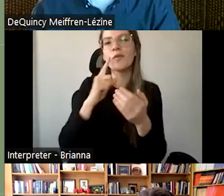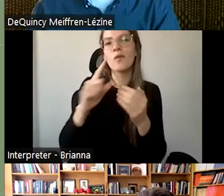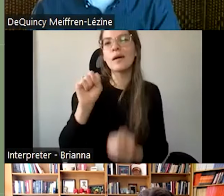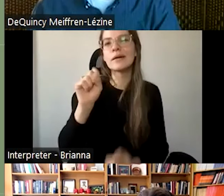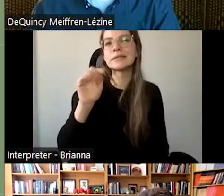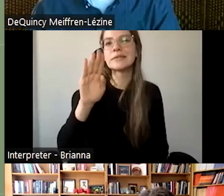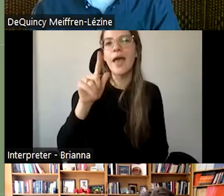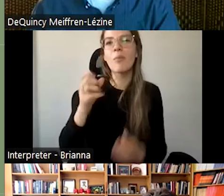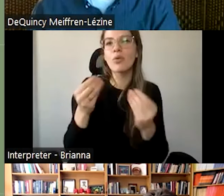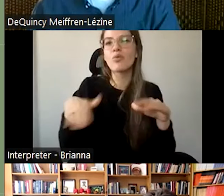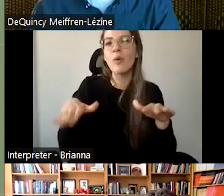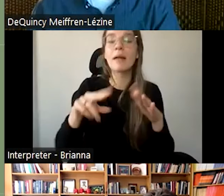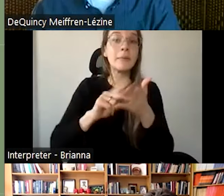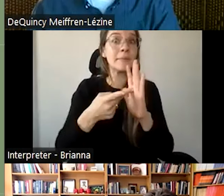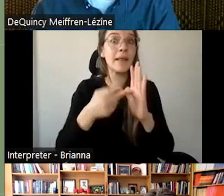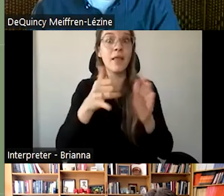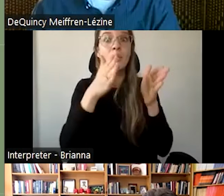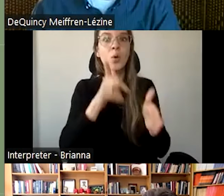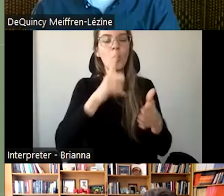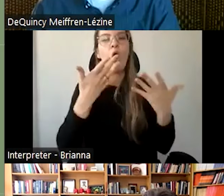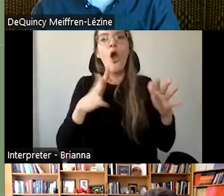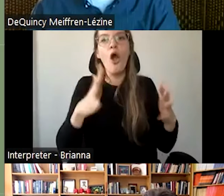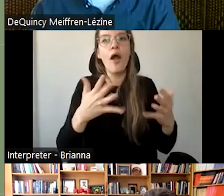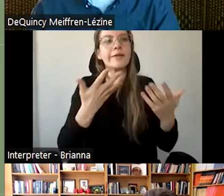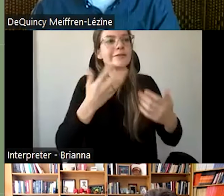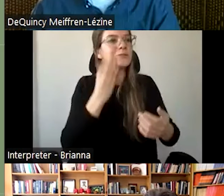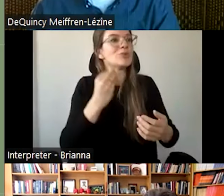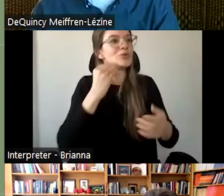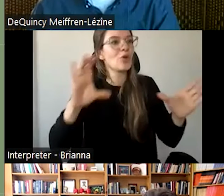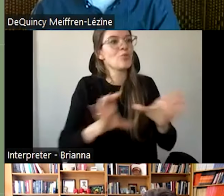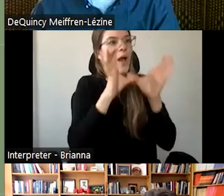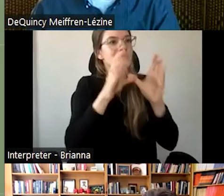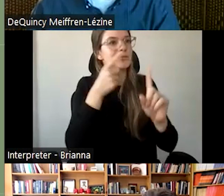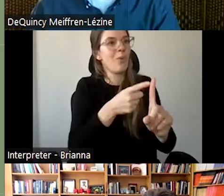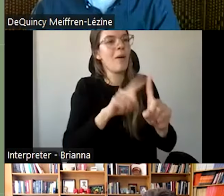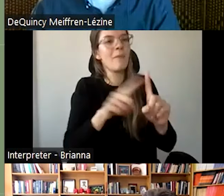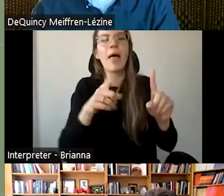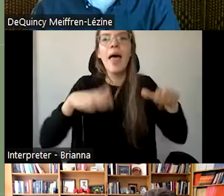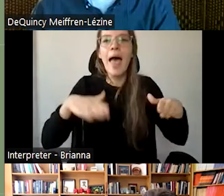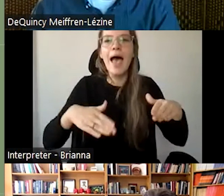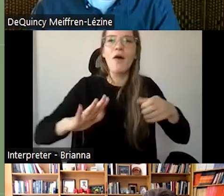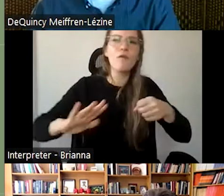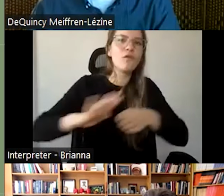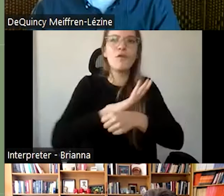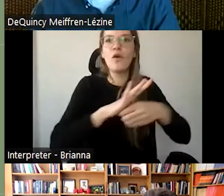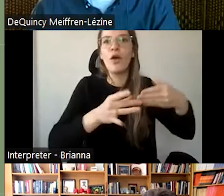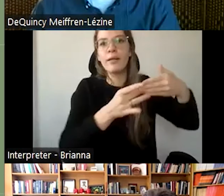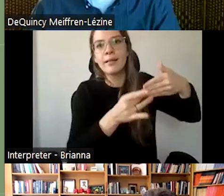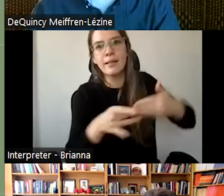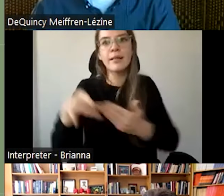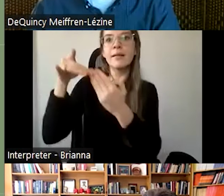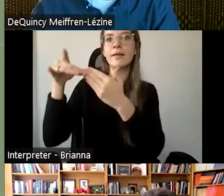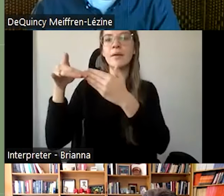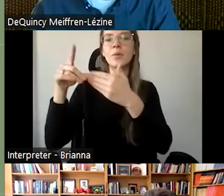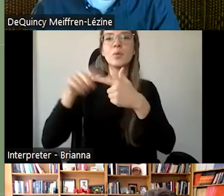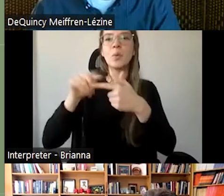who has already passed that crisis point, but perhaps has not completely turned around yet towards life. So they're